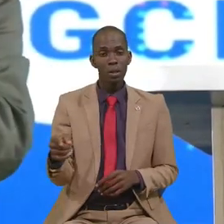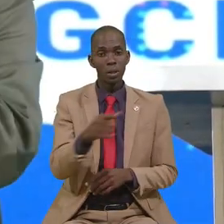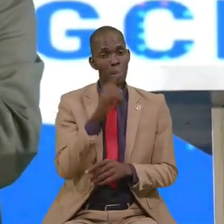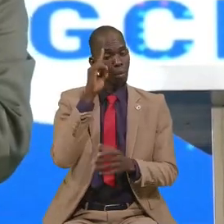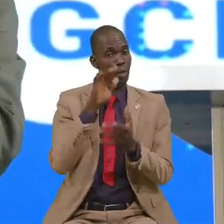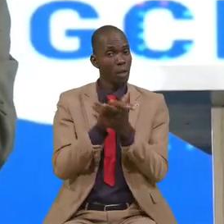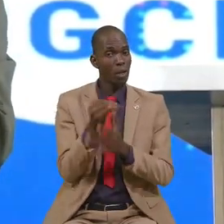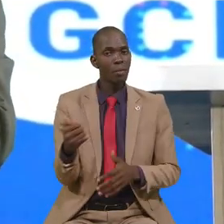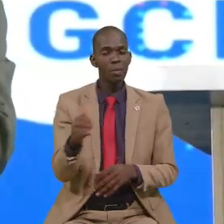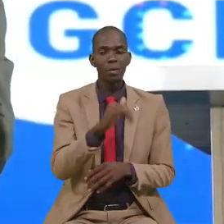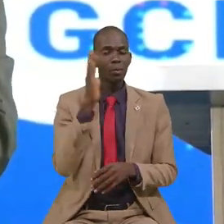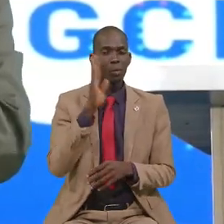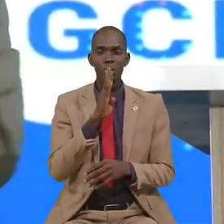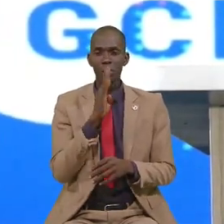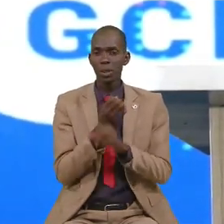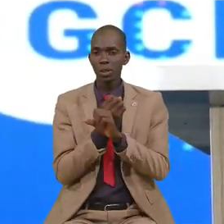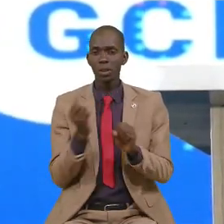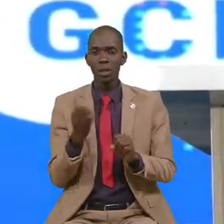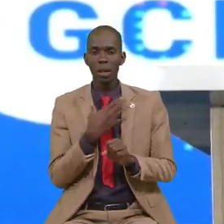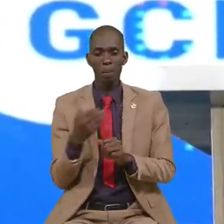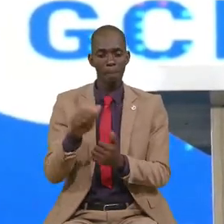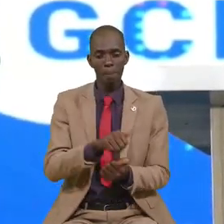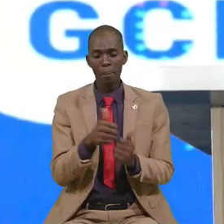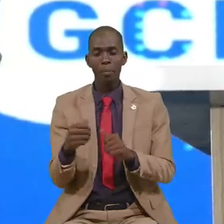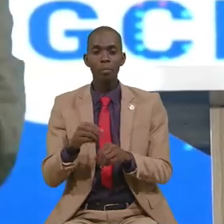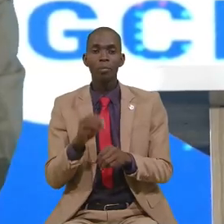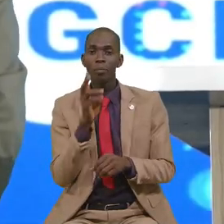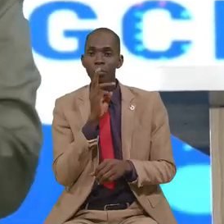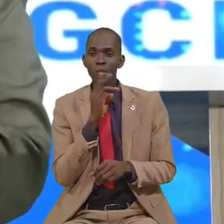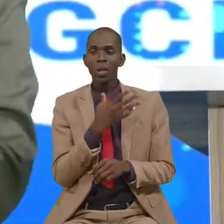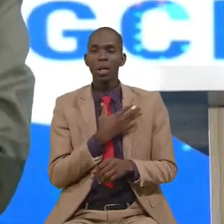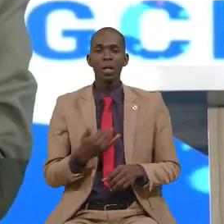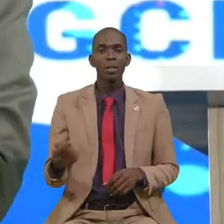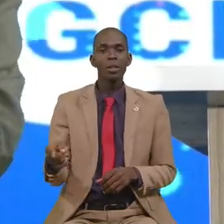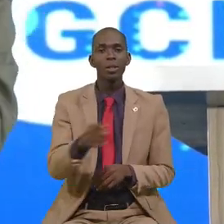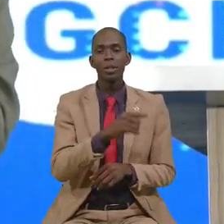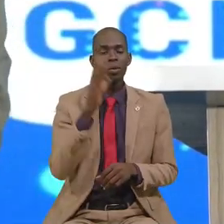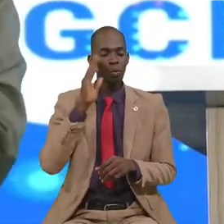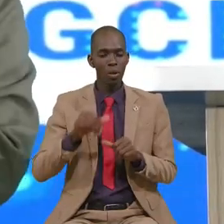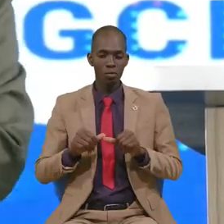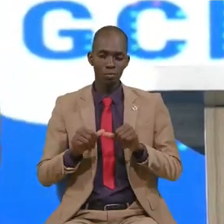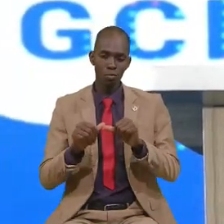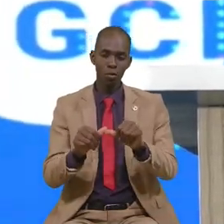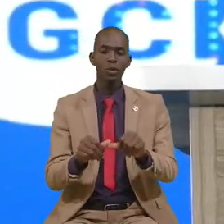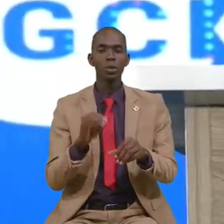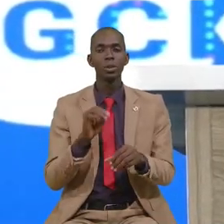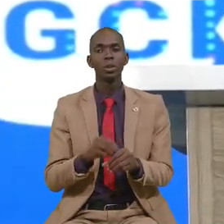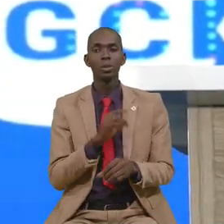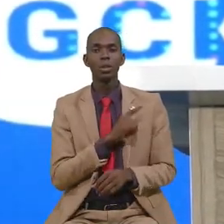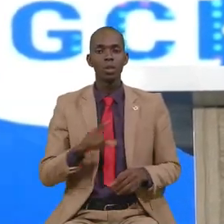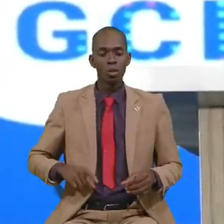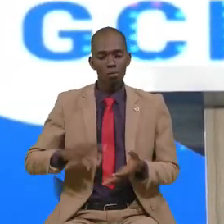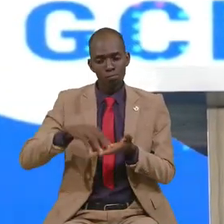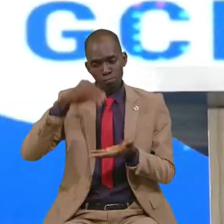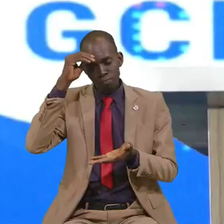be baptized in water, and they abide with the Lord, learning the word of the Lord and moving on.